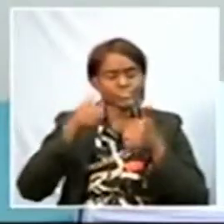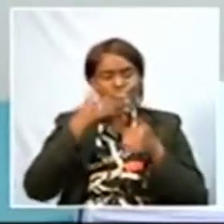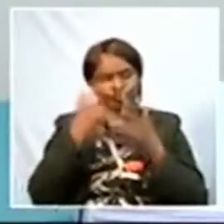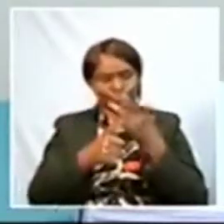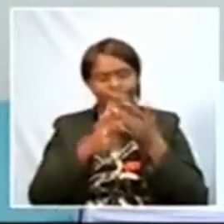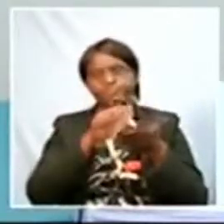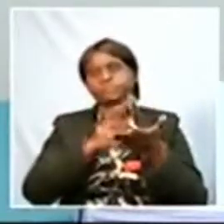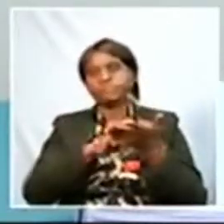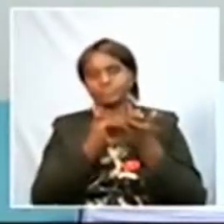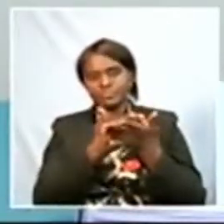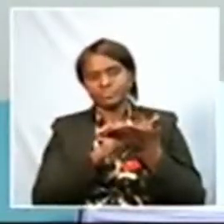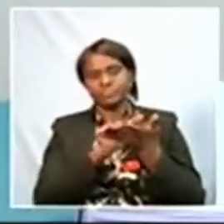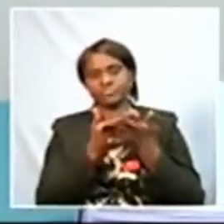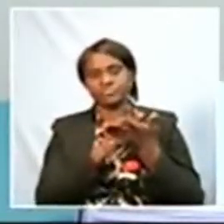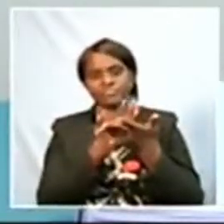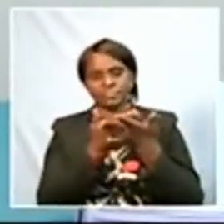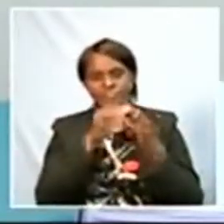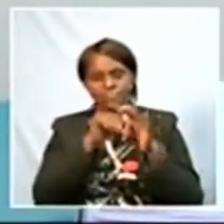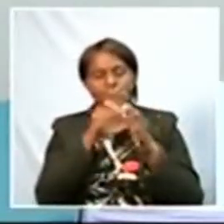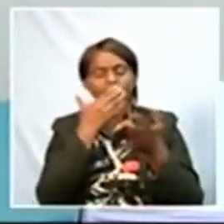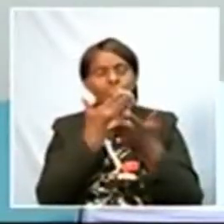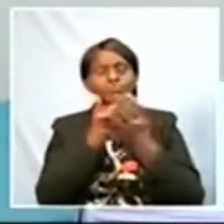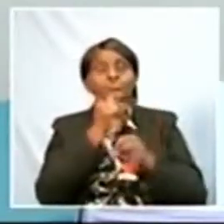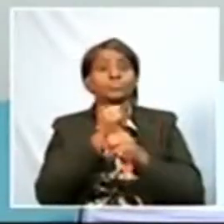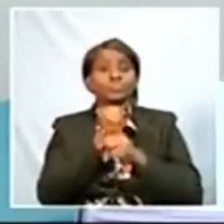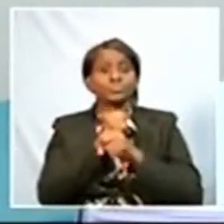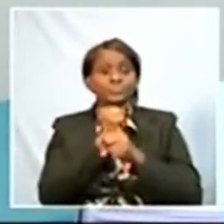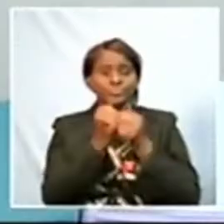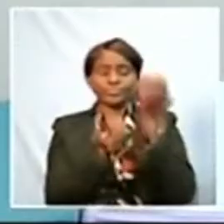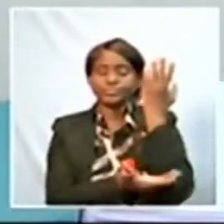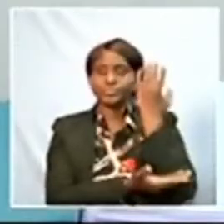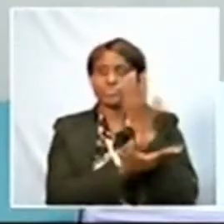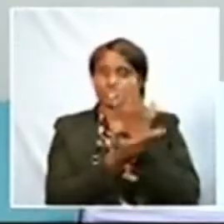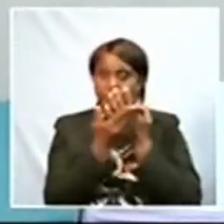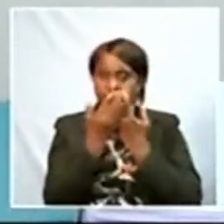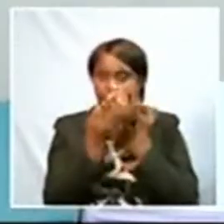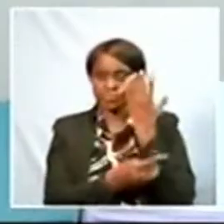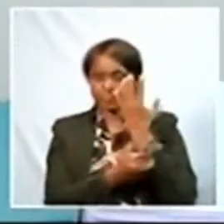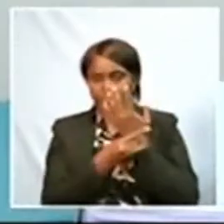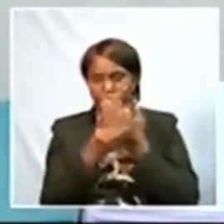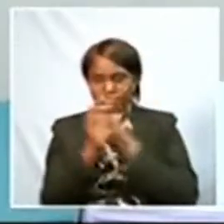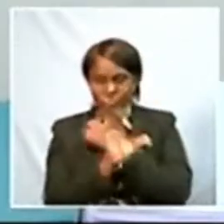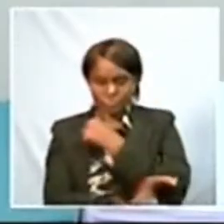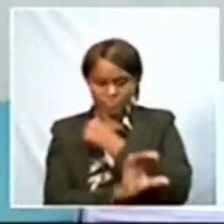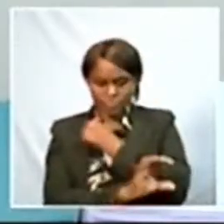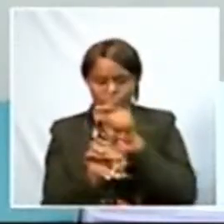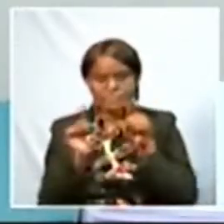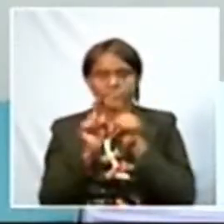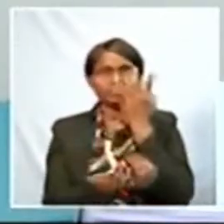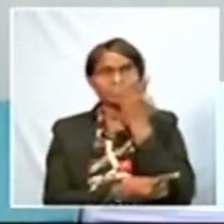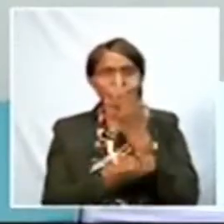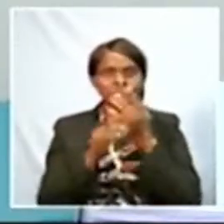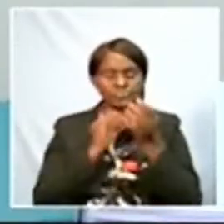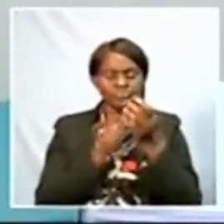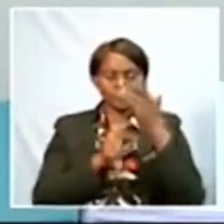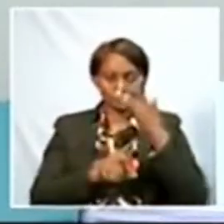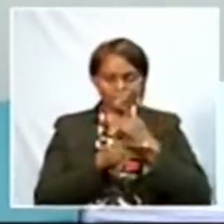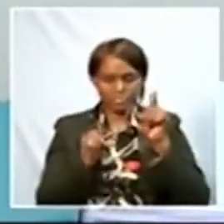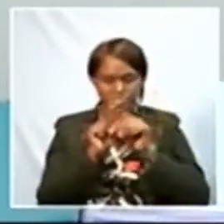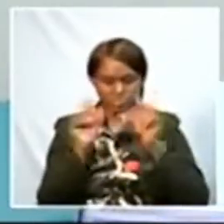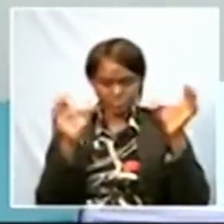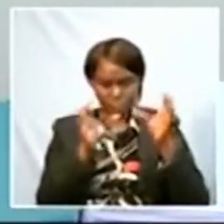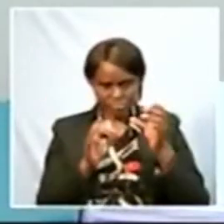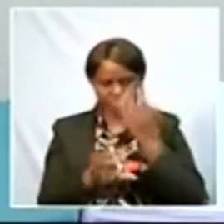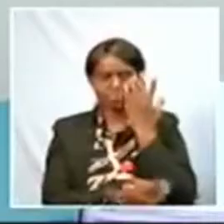be translated in good work, improving, developing our country, developing our town, developing our